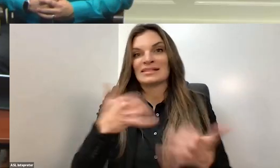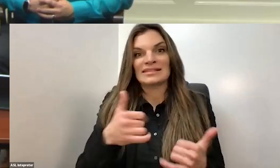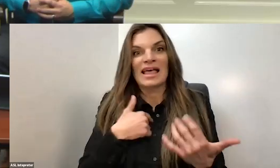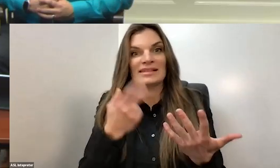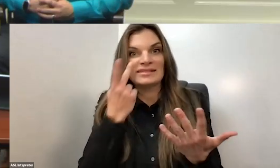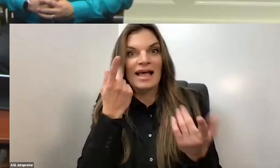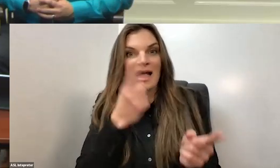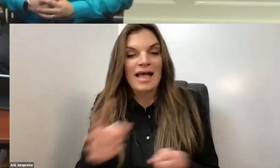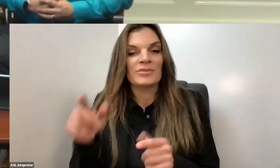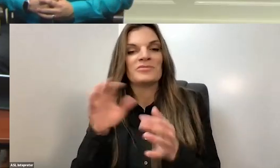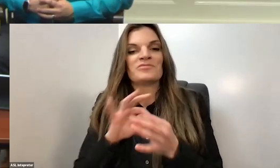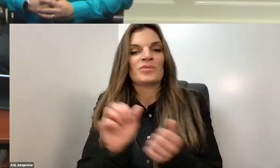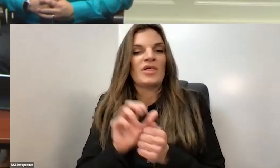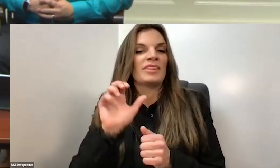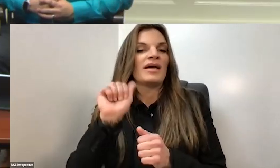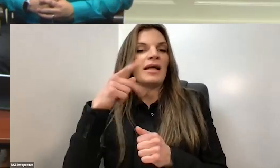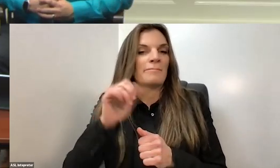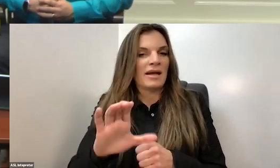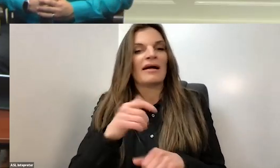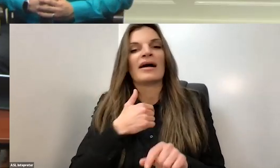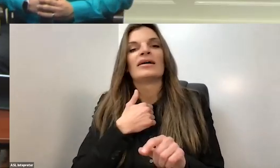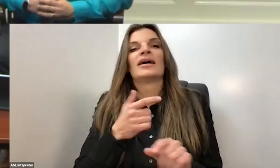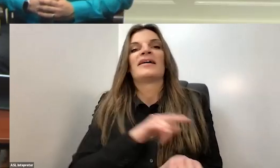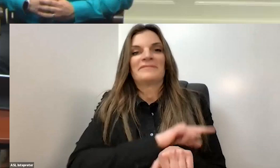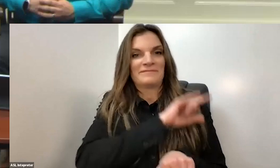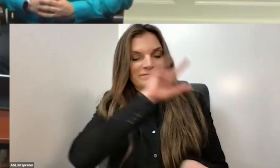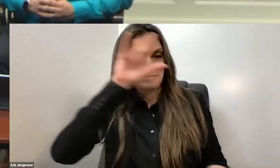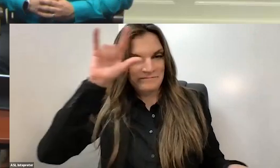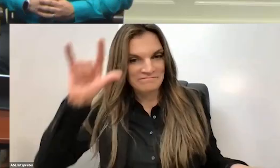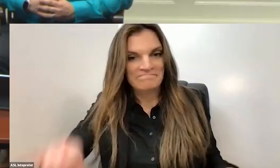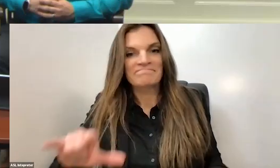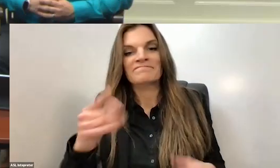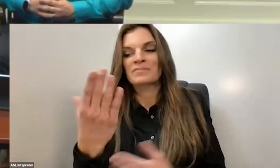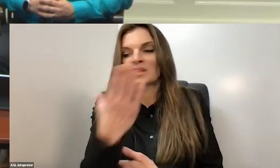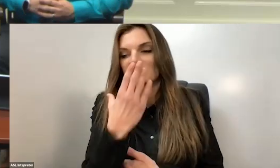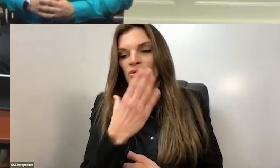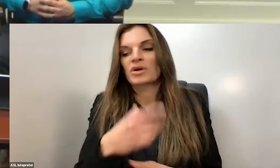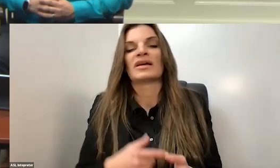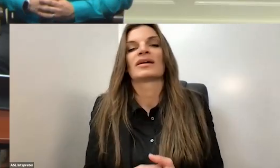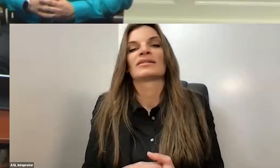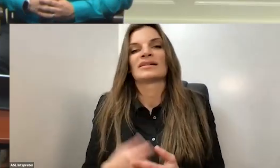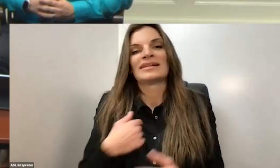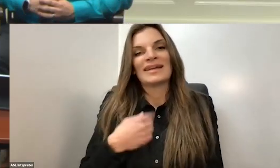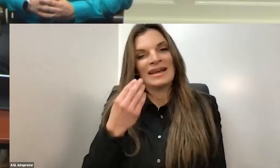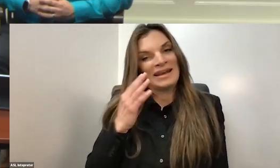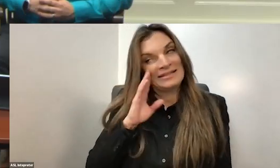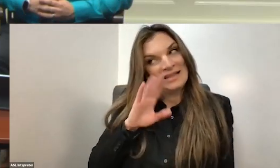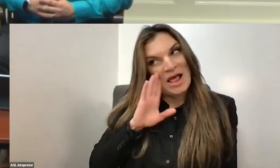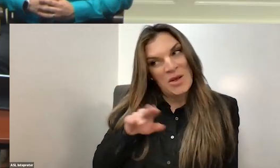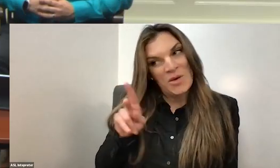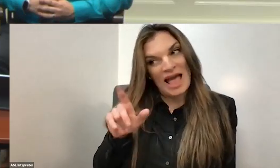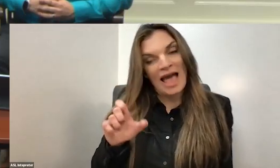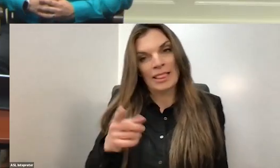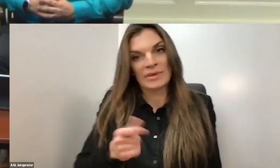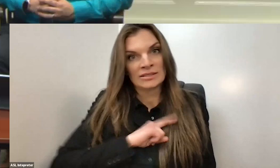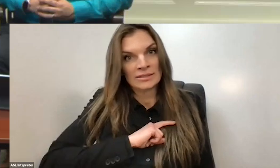in APEC while I was flying over here and into this morning. I think I gave Kyle a little bit of a heart